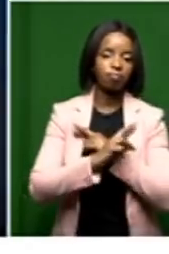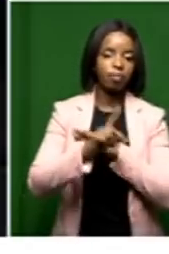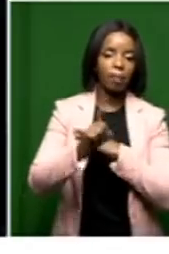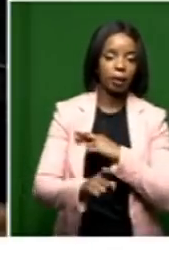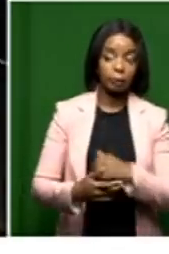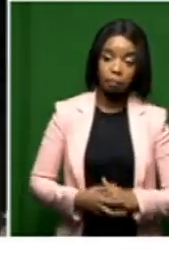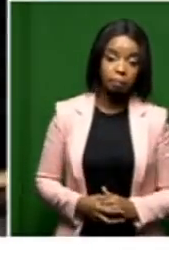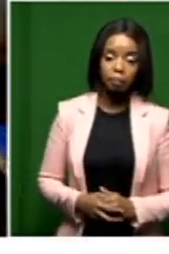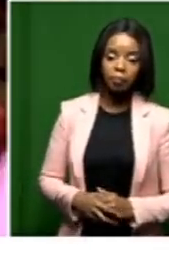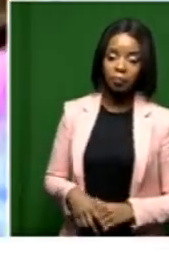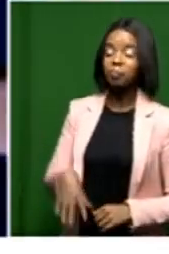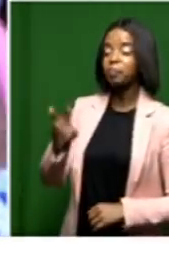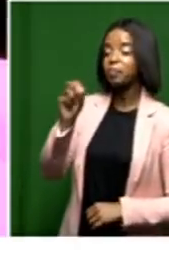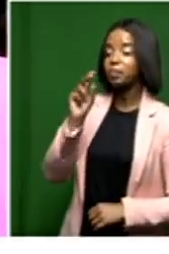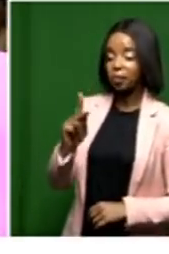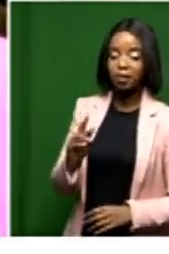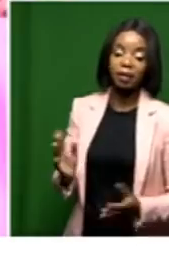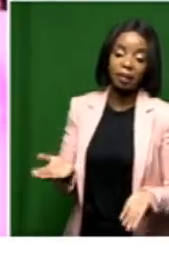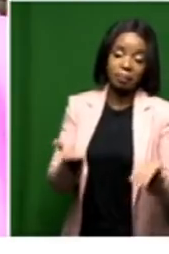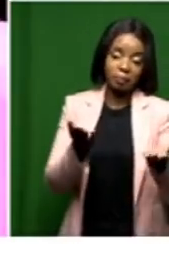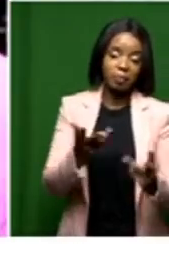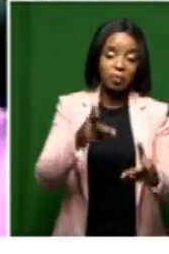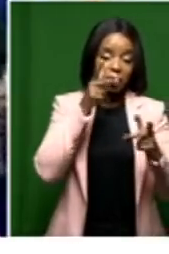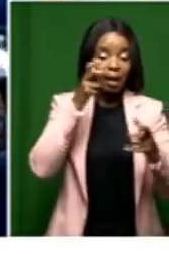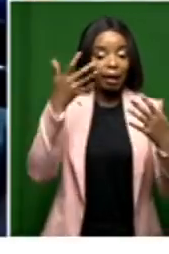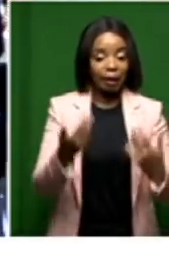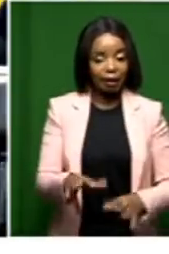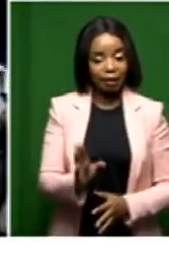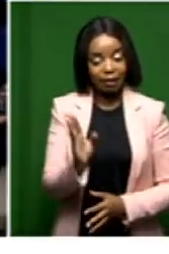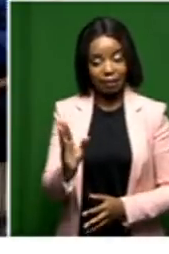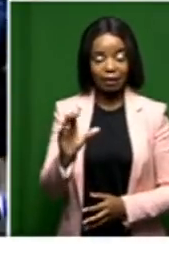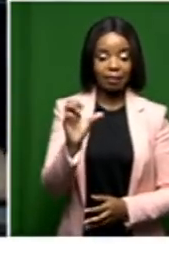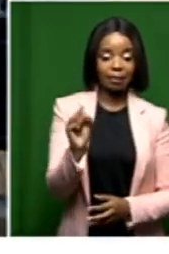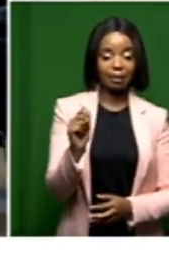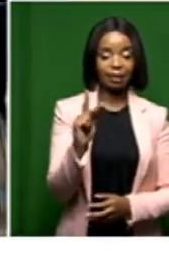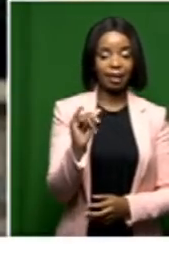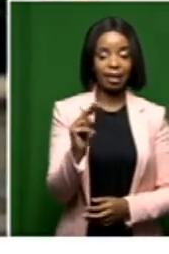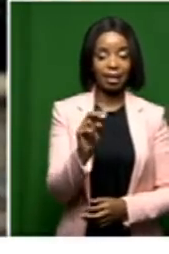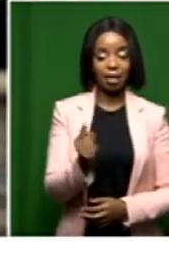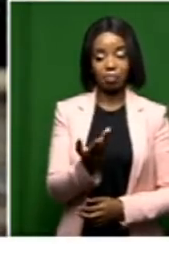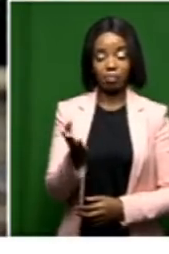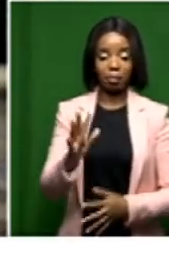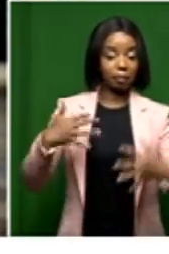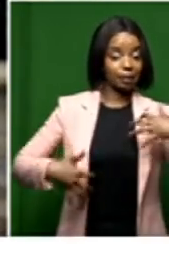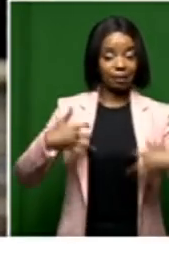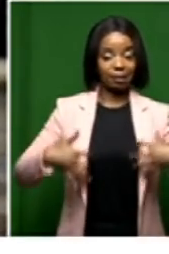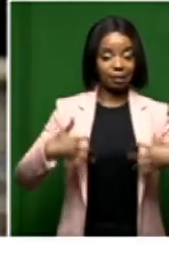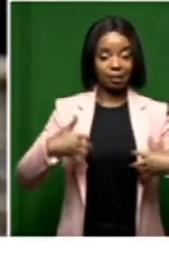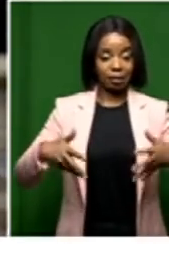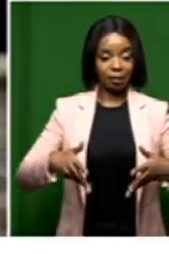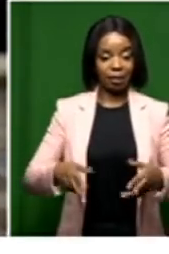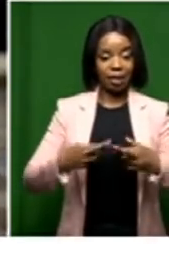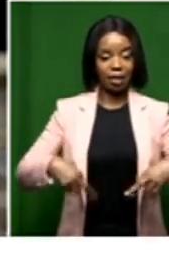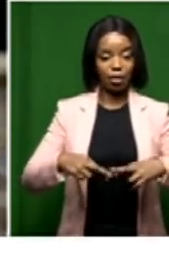and congratulations. All right, you've heard there, Sakina, a lot of excitement in the room, and I suppose an anxiety because